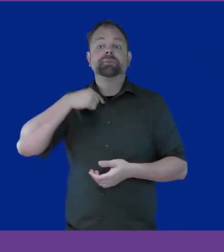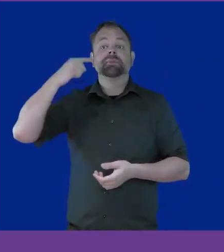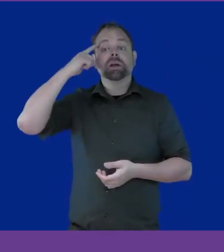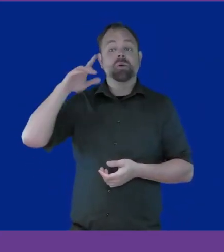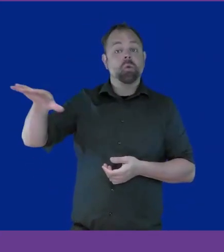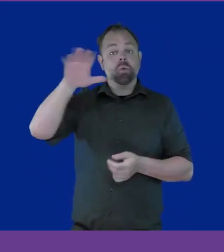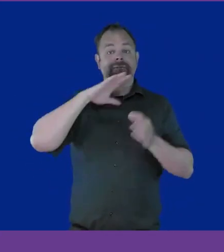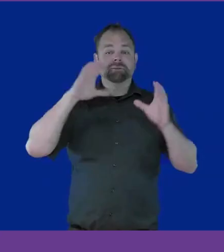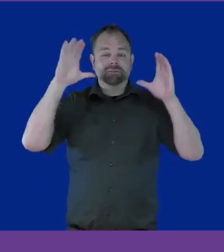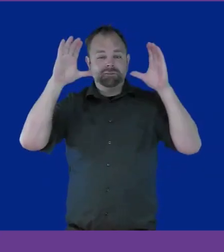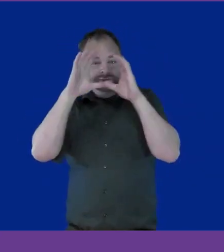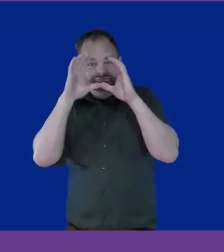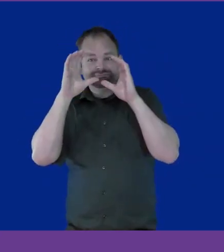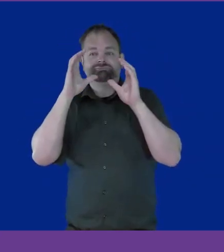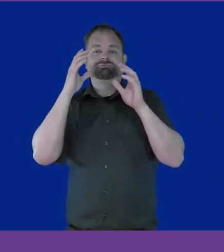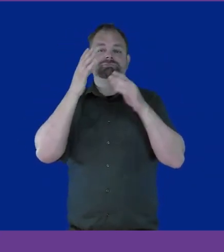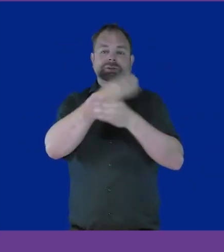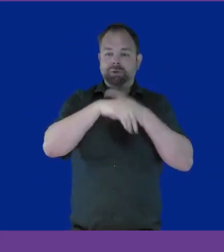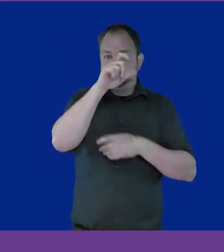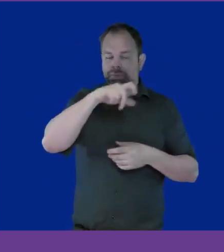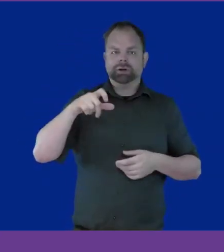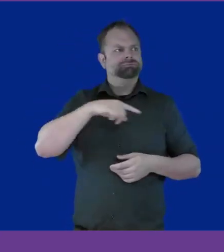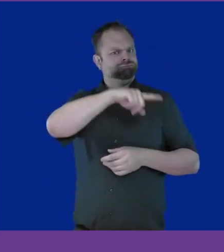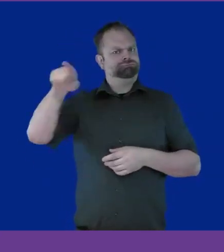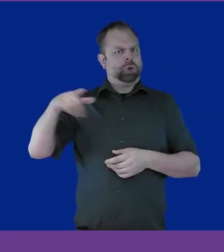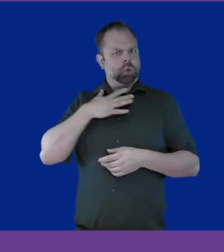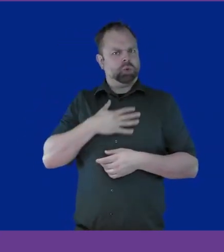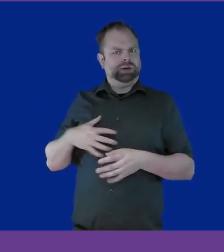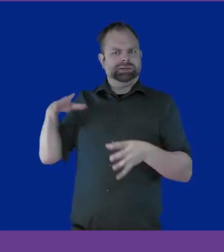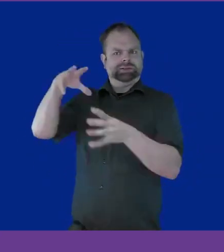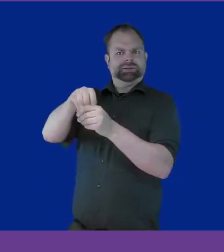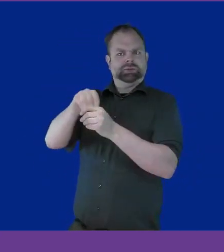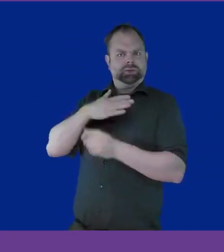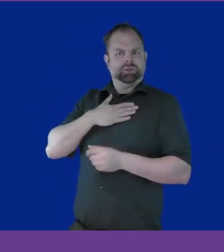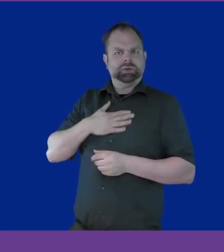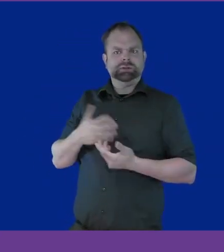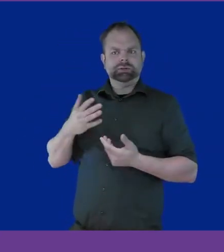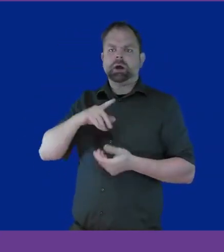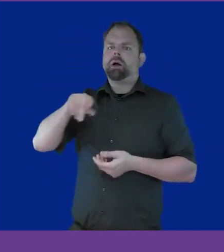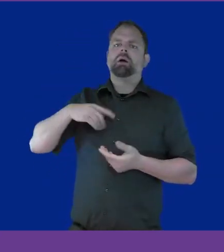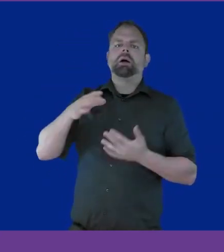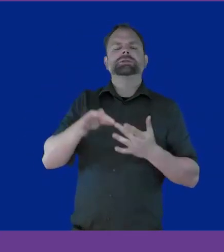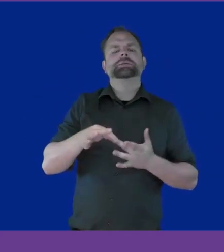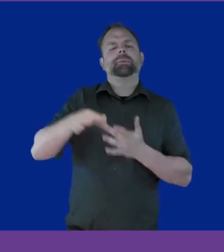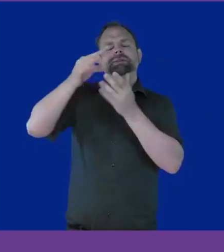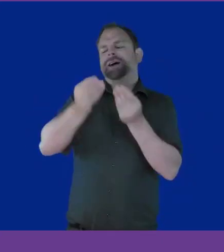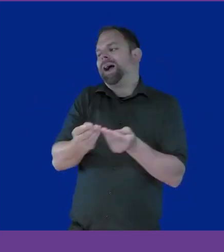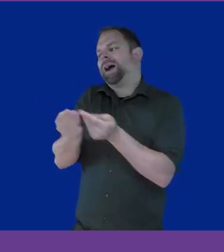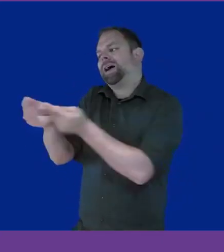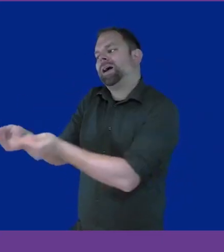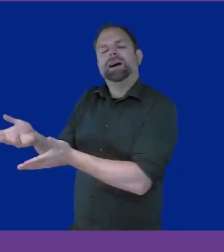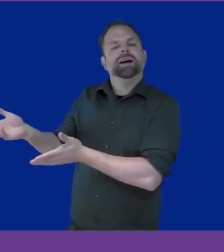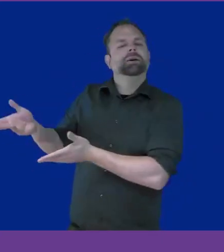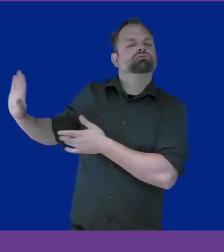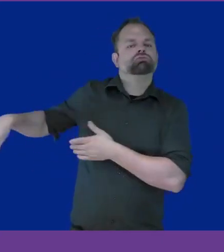else. So very often I want to try to sort of say that we don't want to be part of the